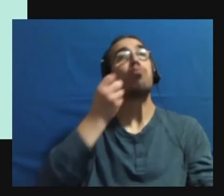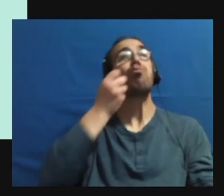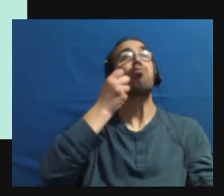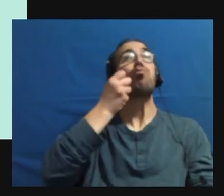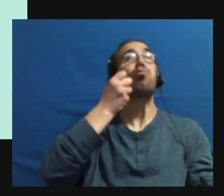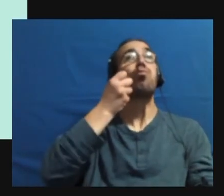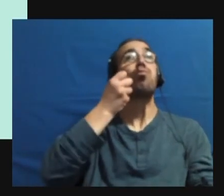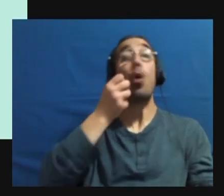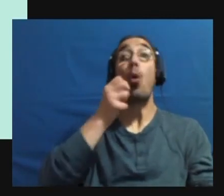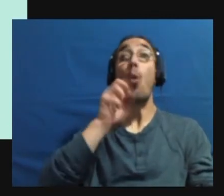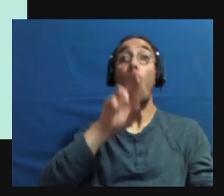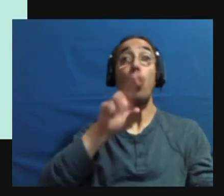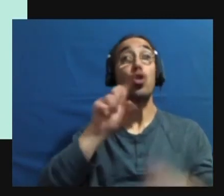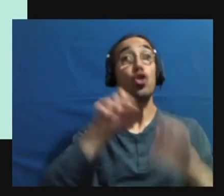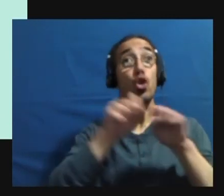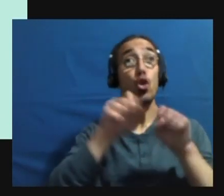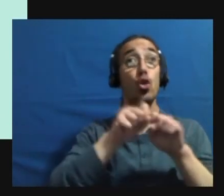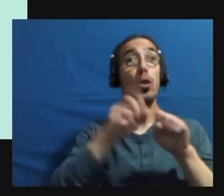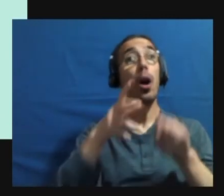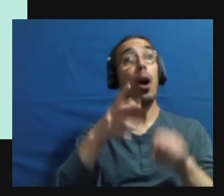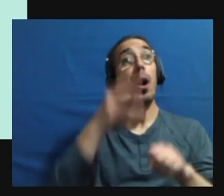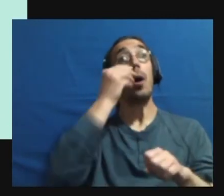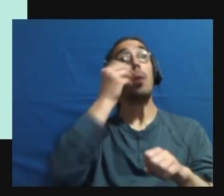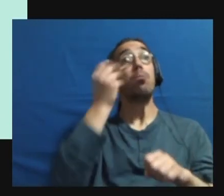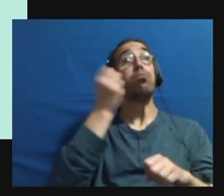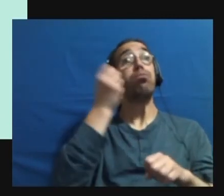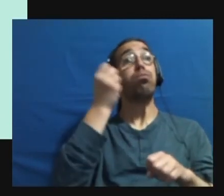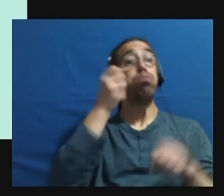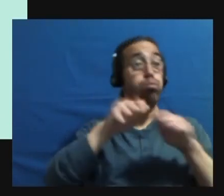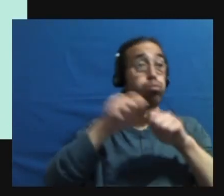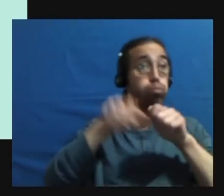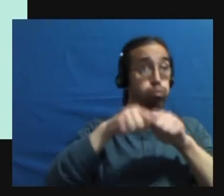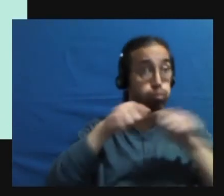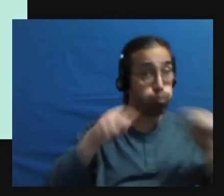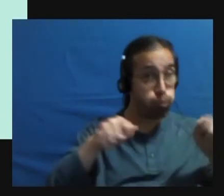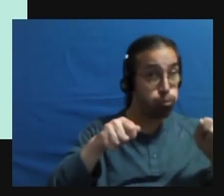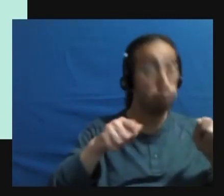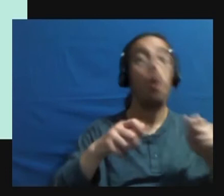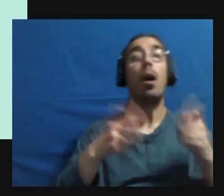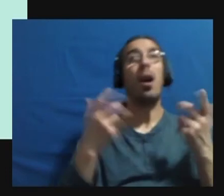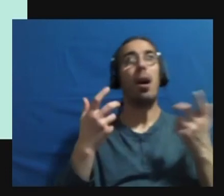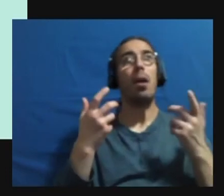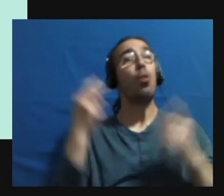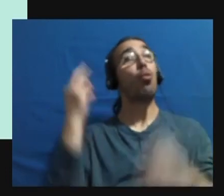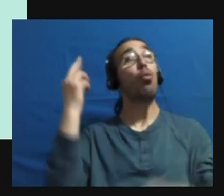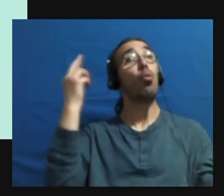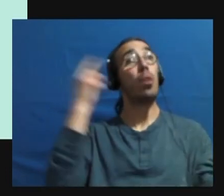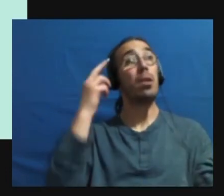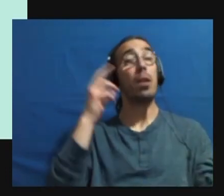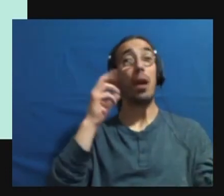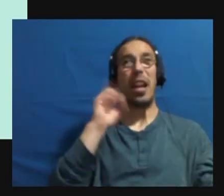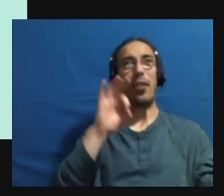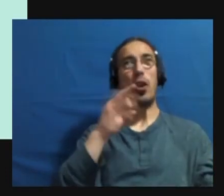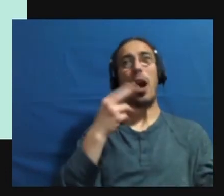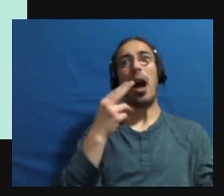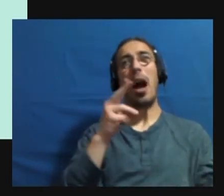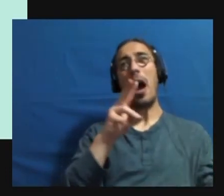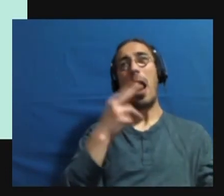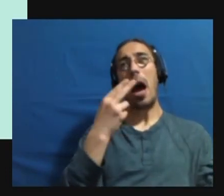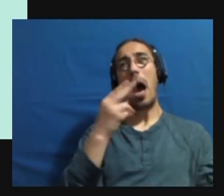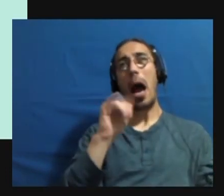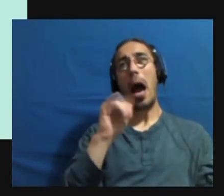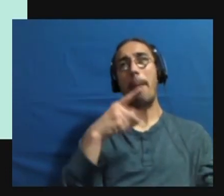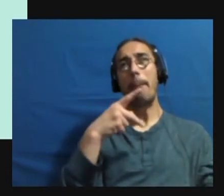always makes you winded. And the reason is, if you have hypovestibular function,